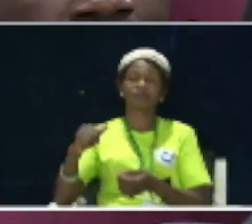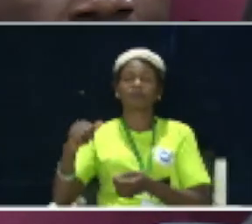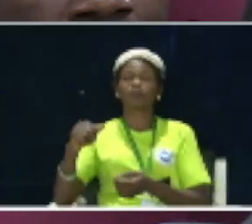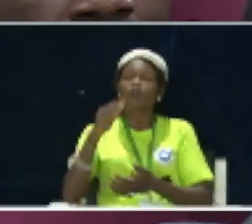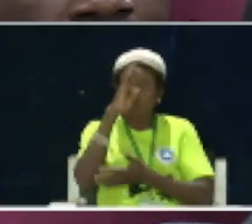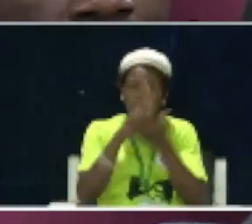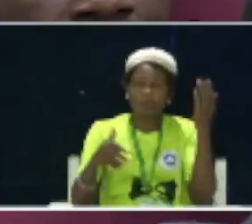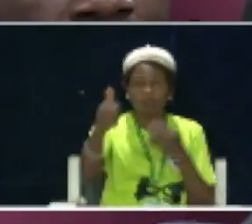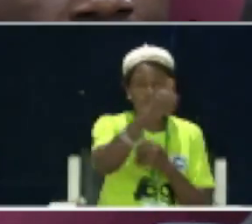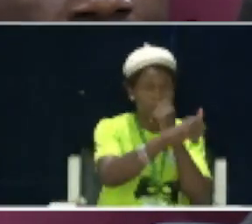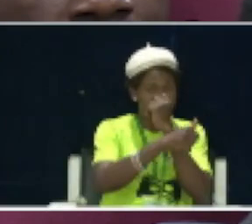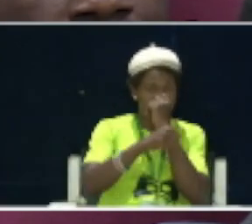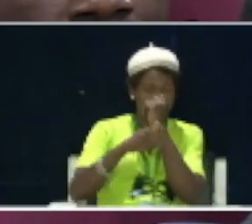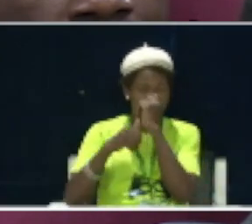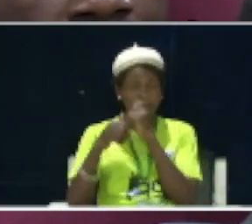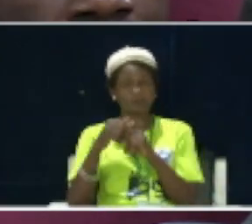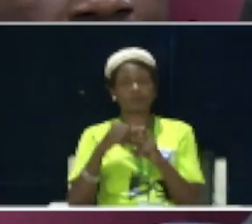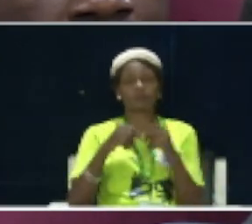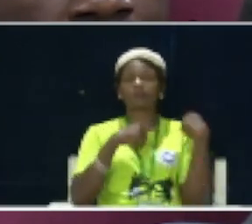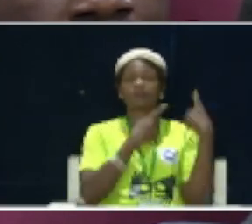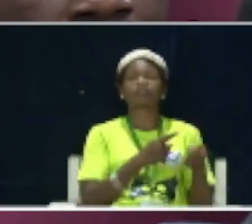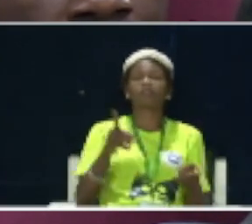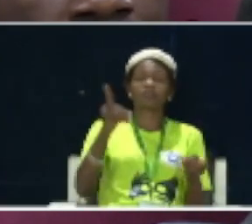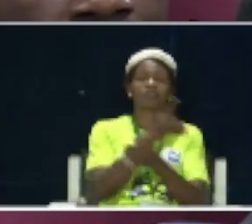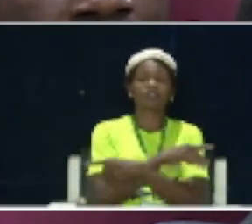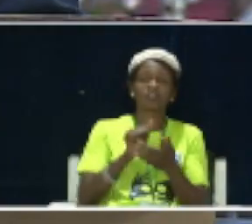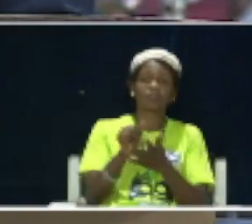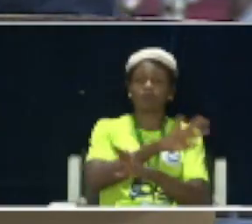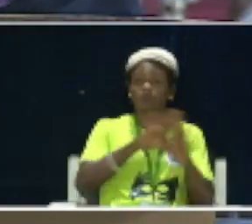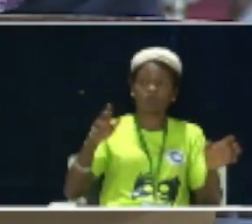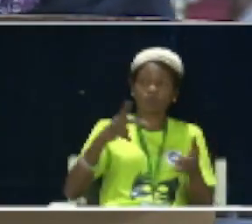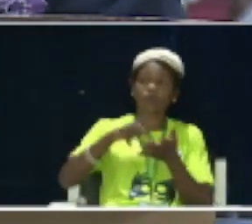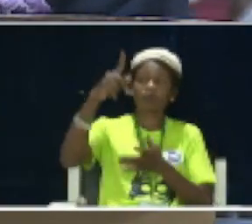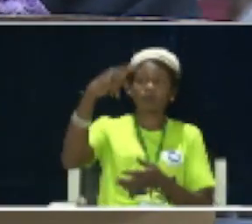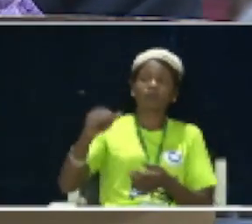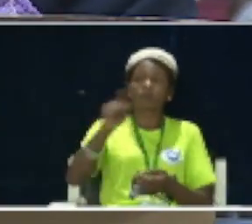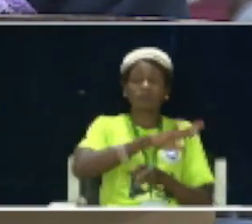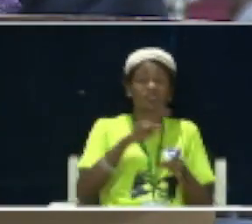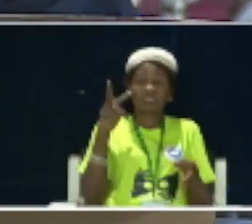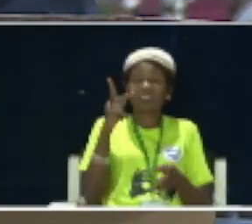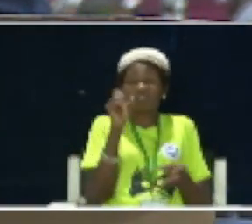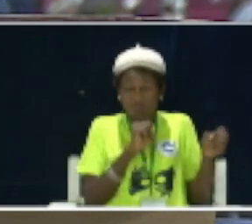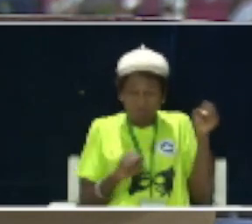Humble yourself. Since the day you have not been paying tithe, don't you see your crisis?